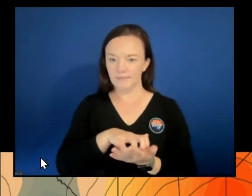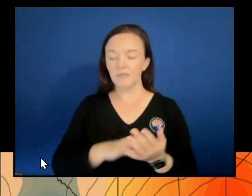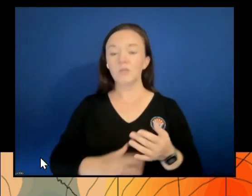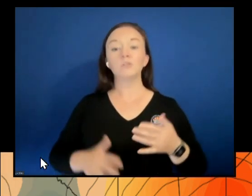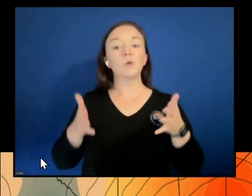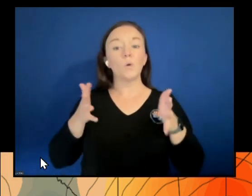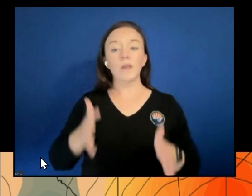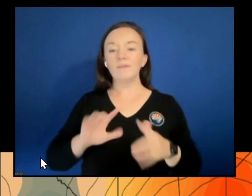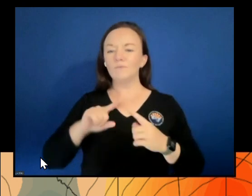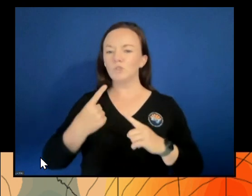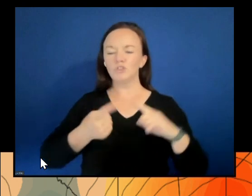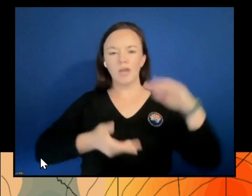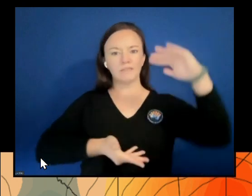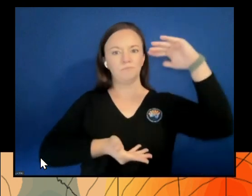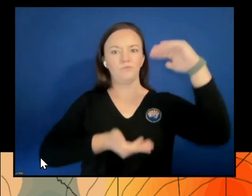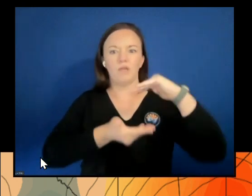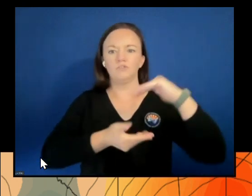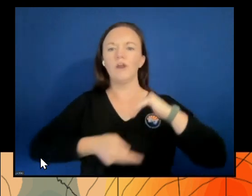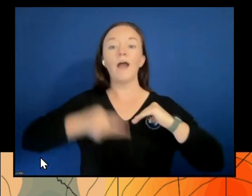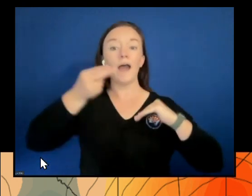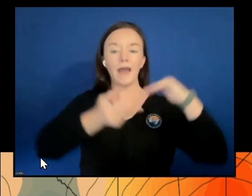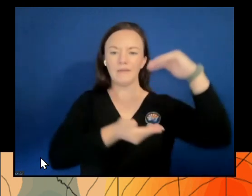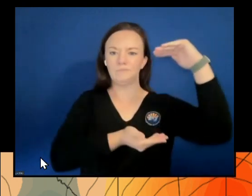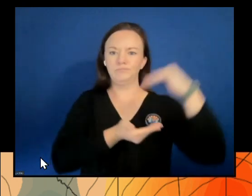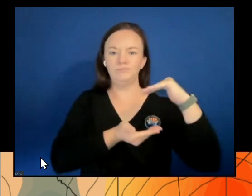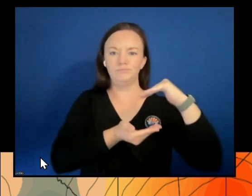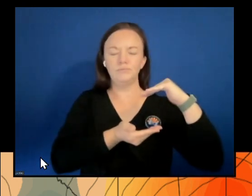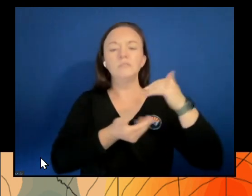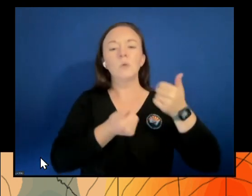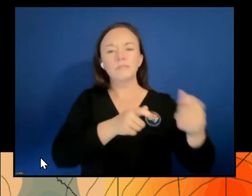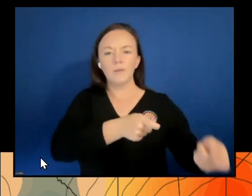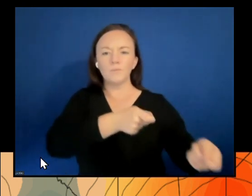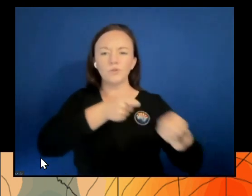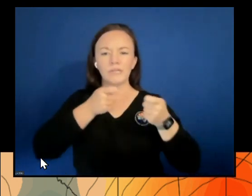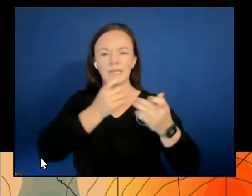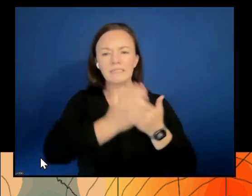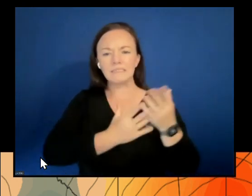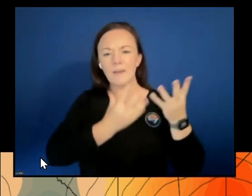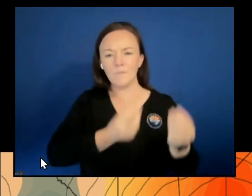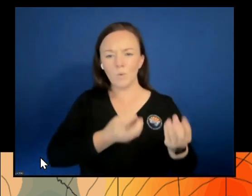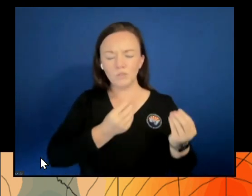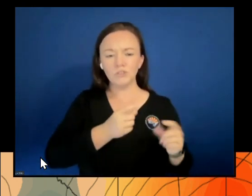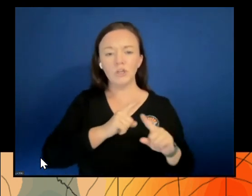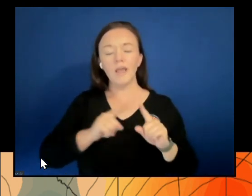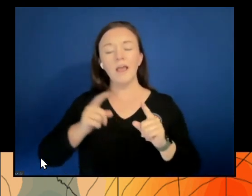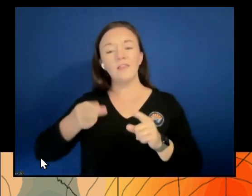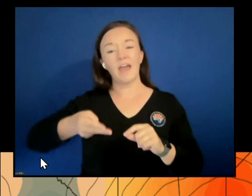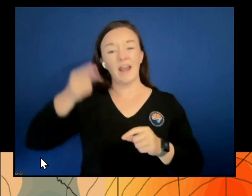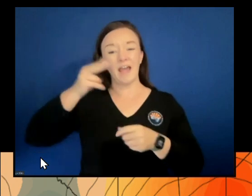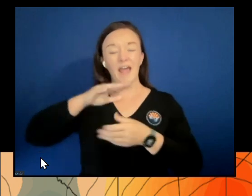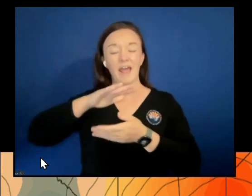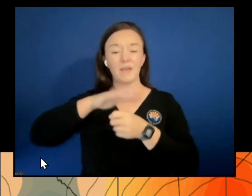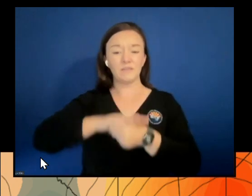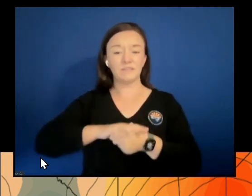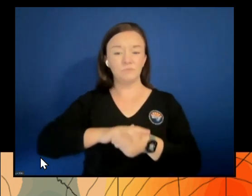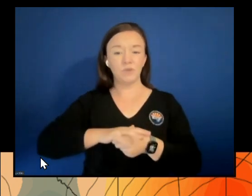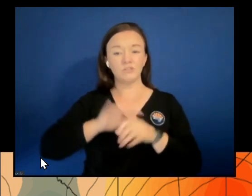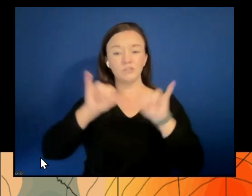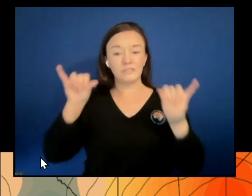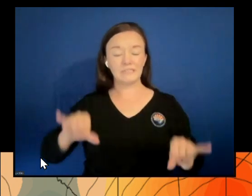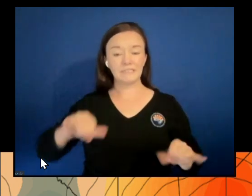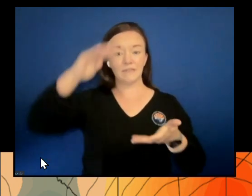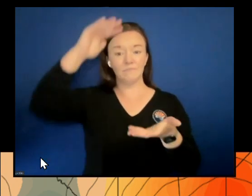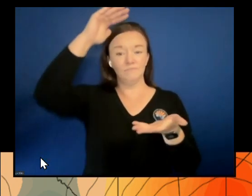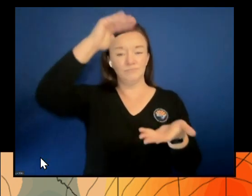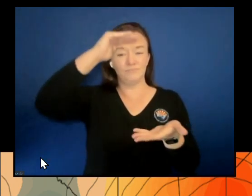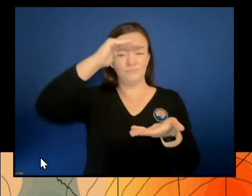we still have some moisture coming in, but the high is strengthening, and eventually we'll start moving back towards the west.